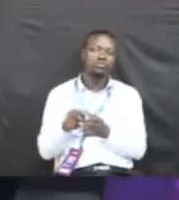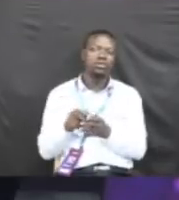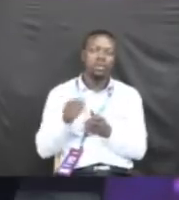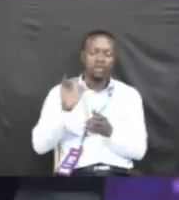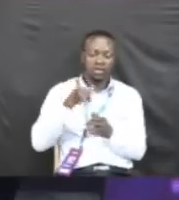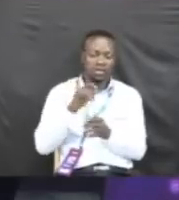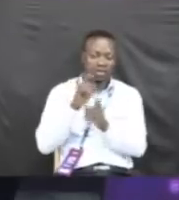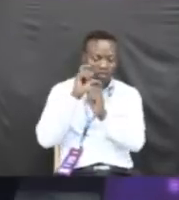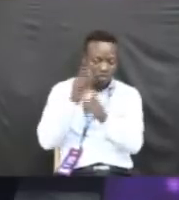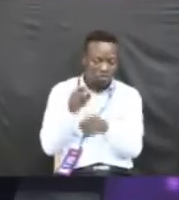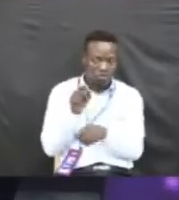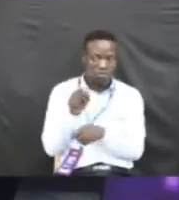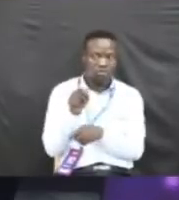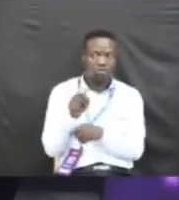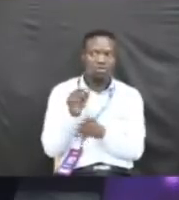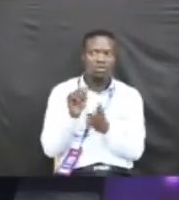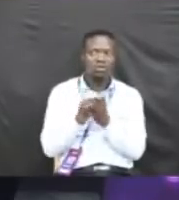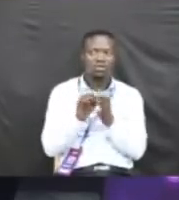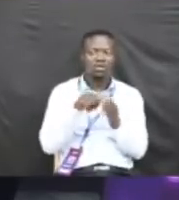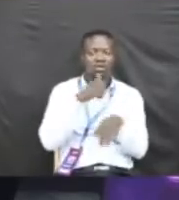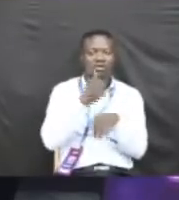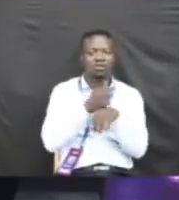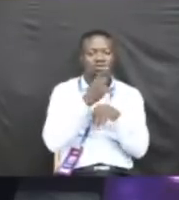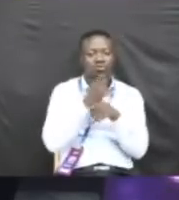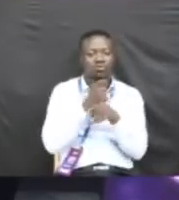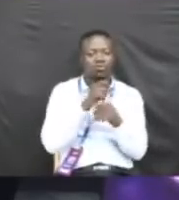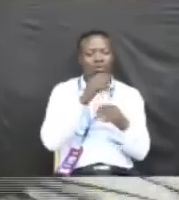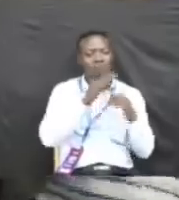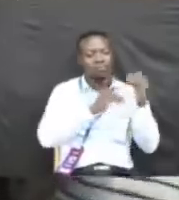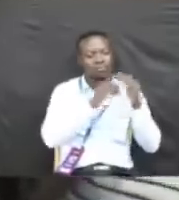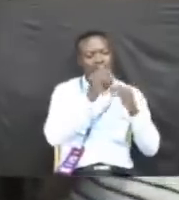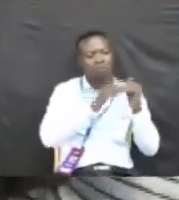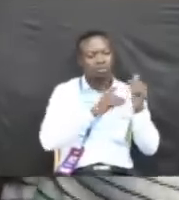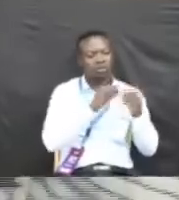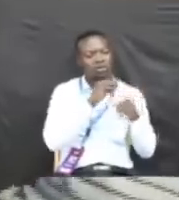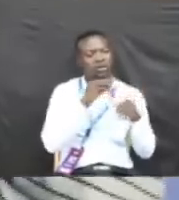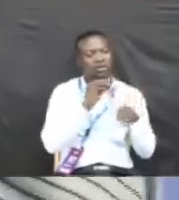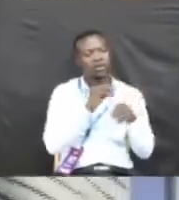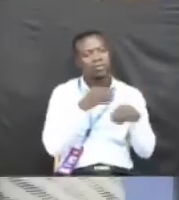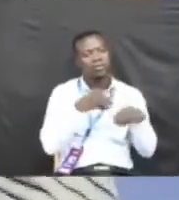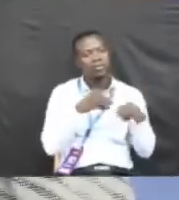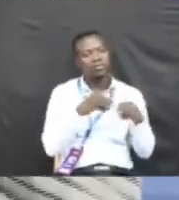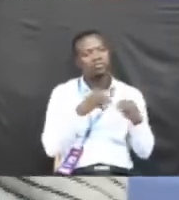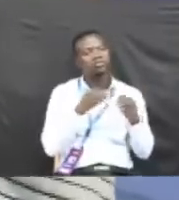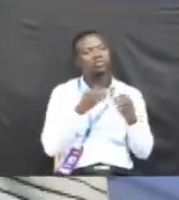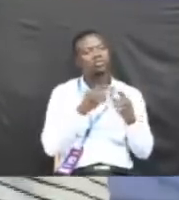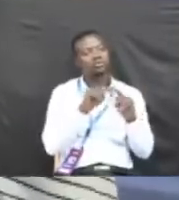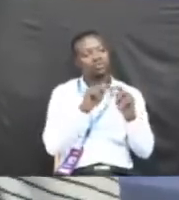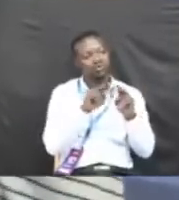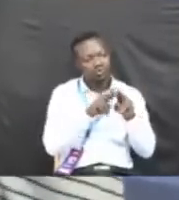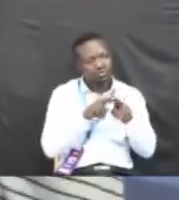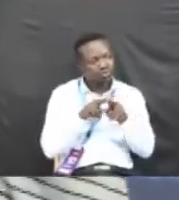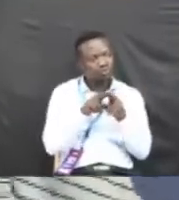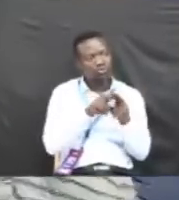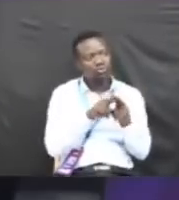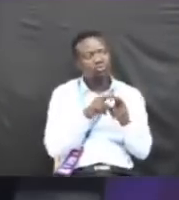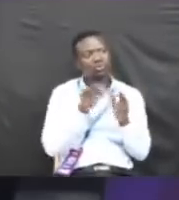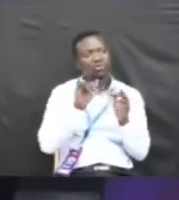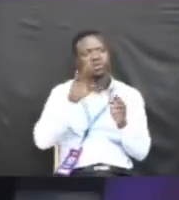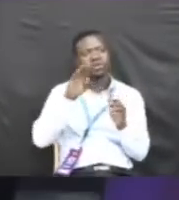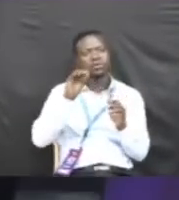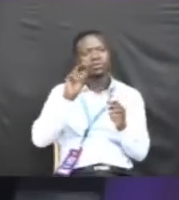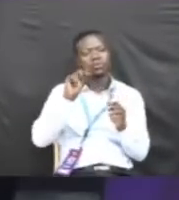award was organized by the construction and building material workers union of trades union congress ghana bon